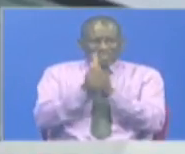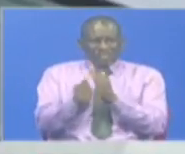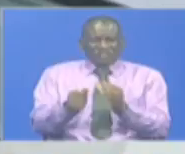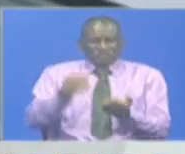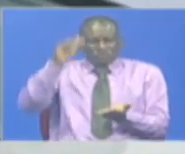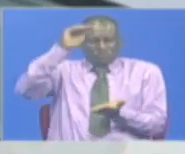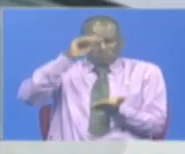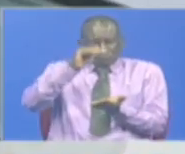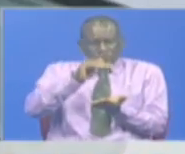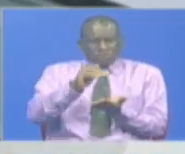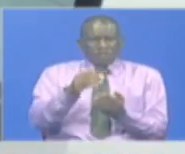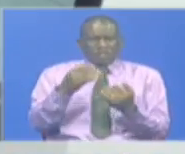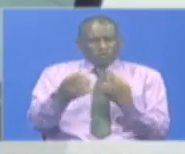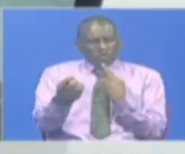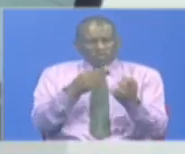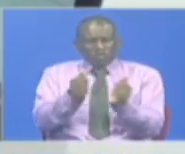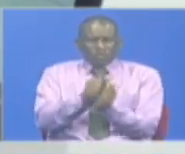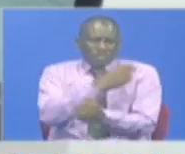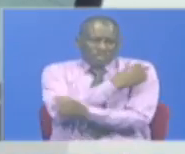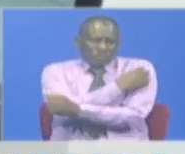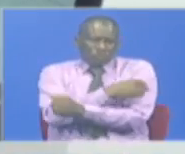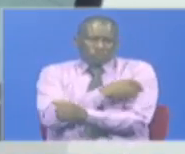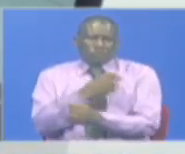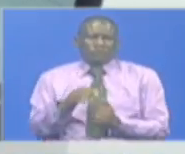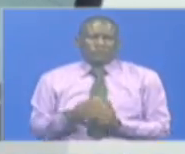are already in talks with hospitals.